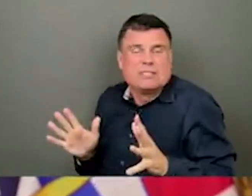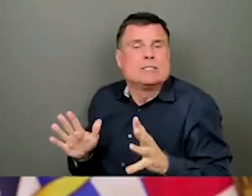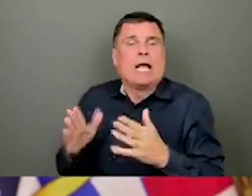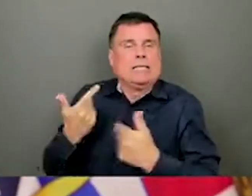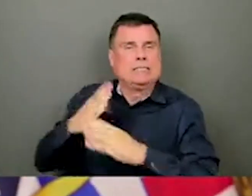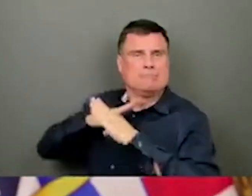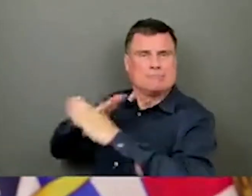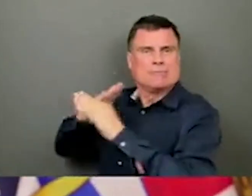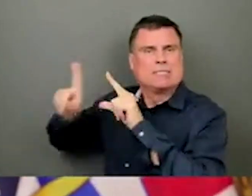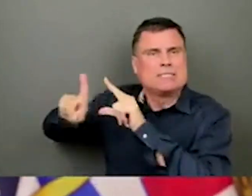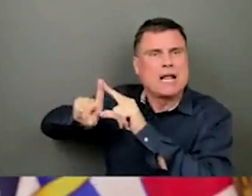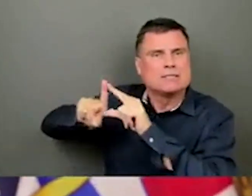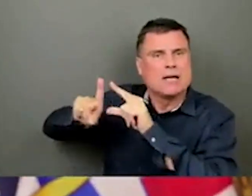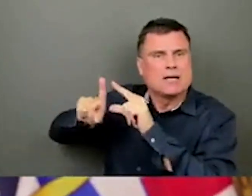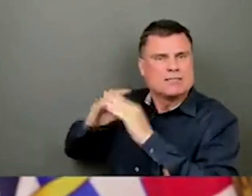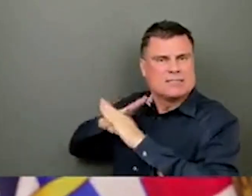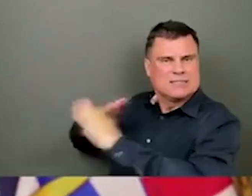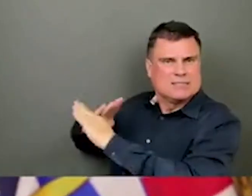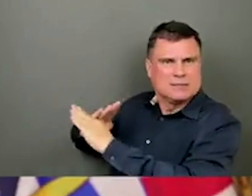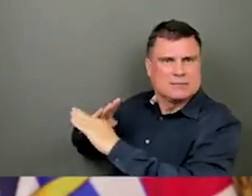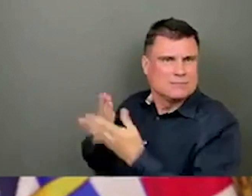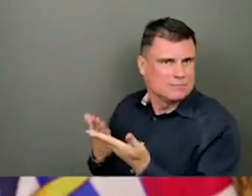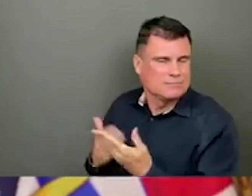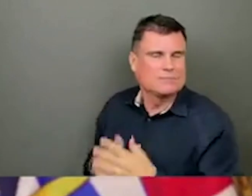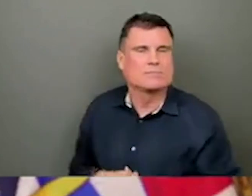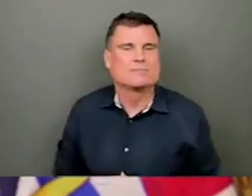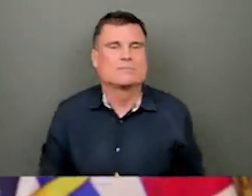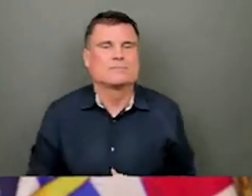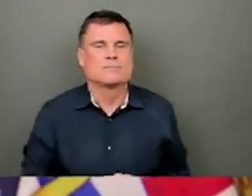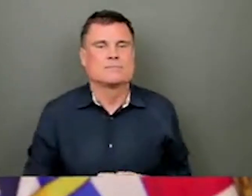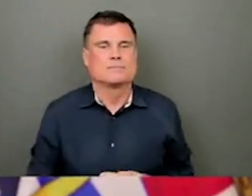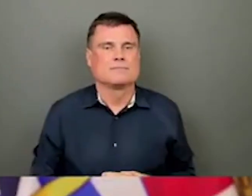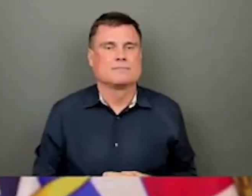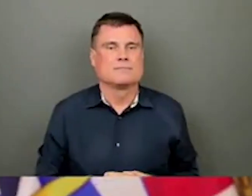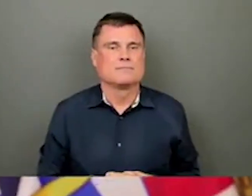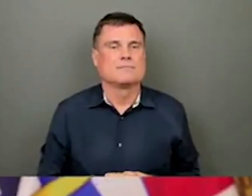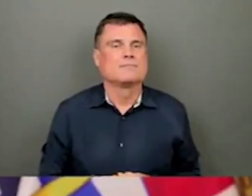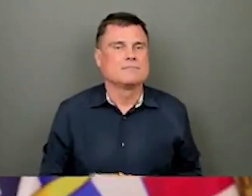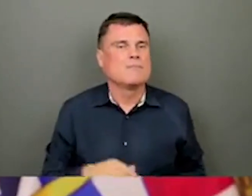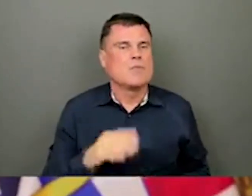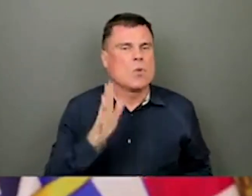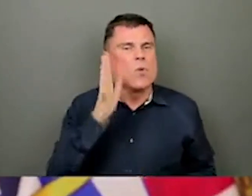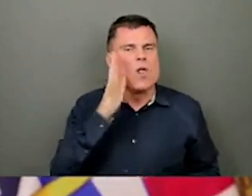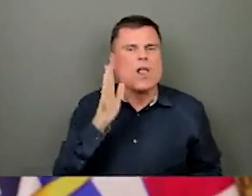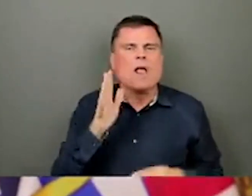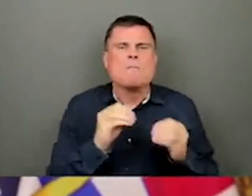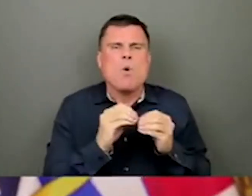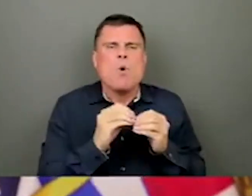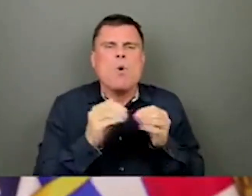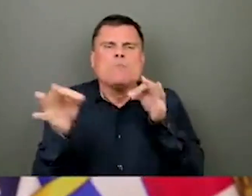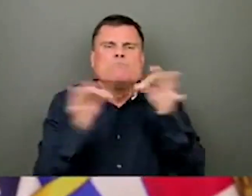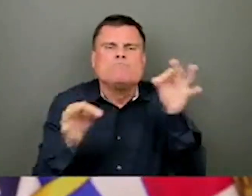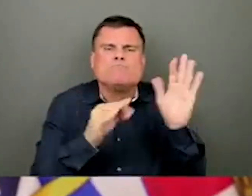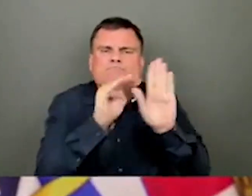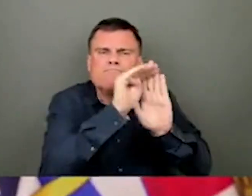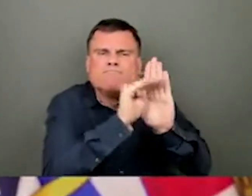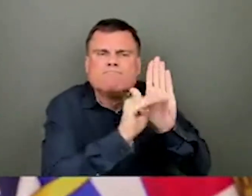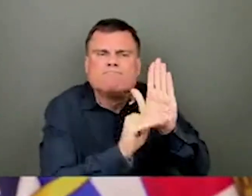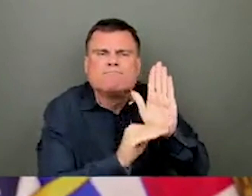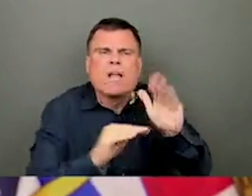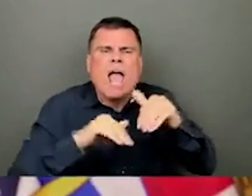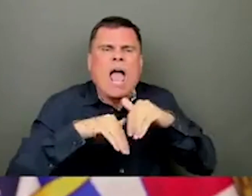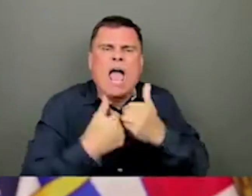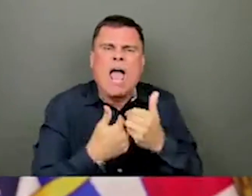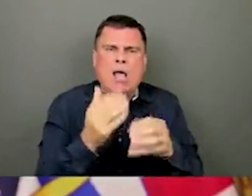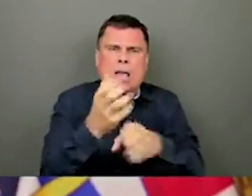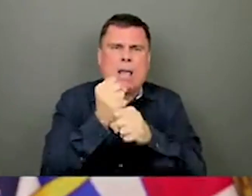now. So there will be more details about how to access your BC vaccination card, but